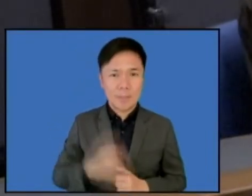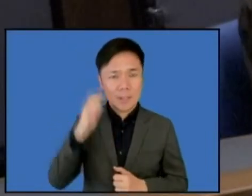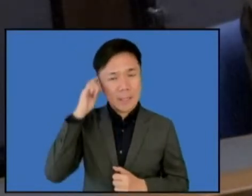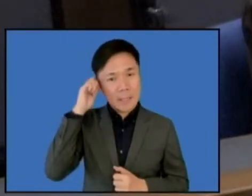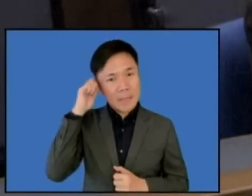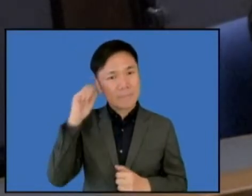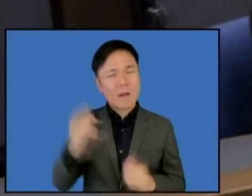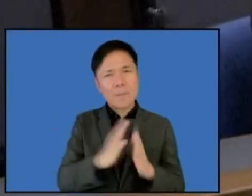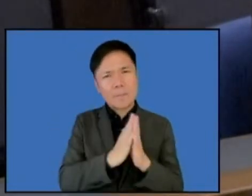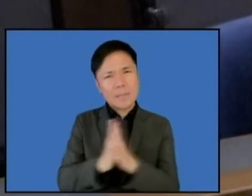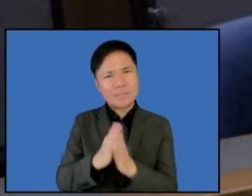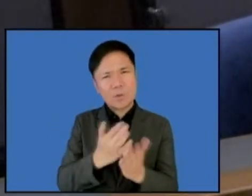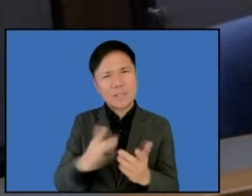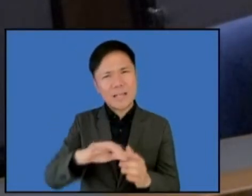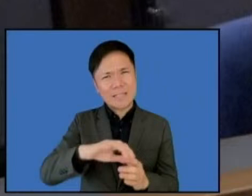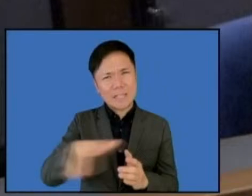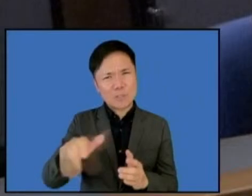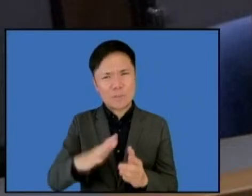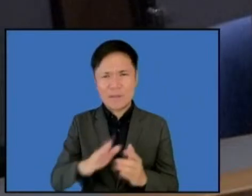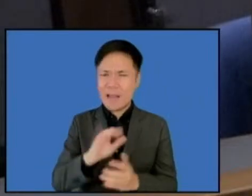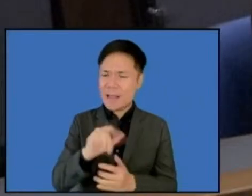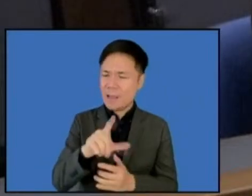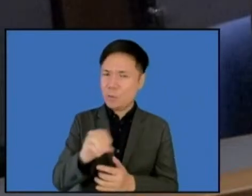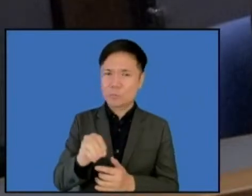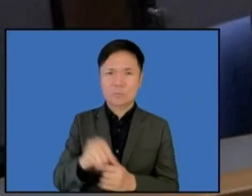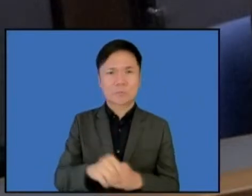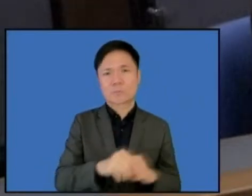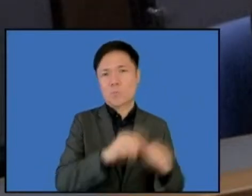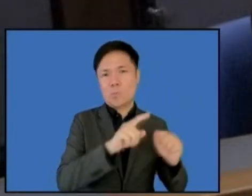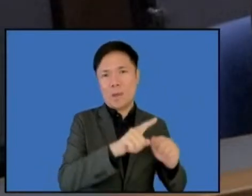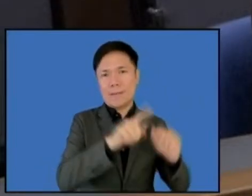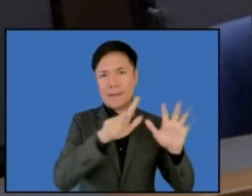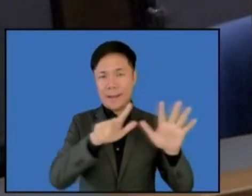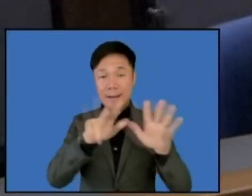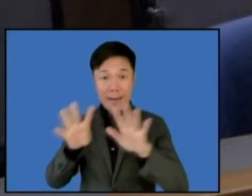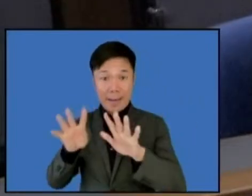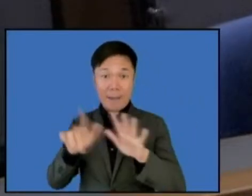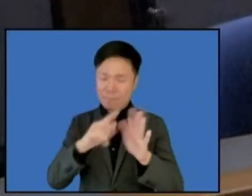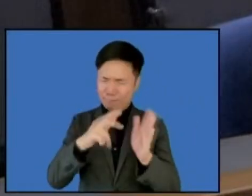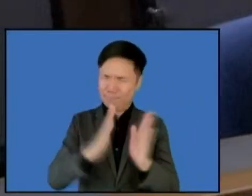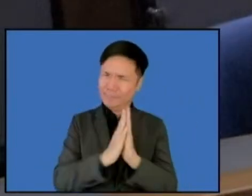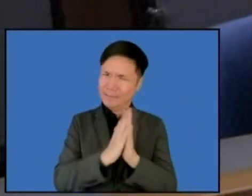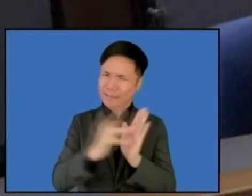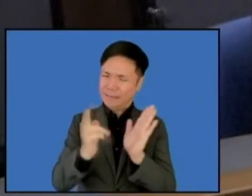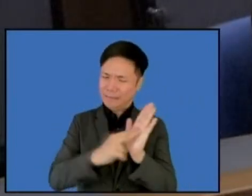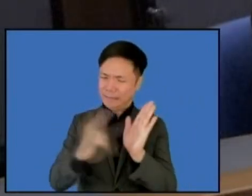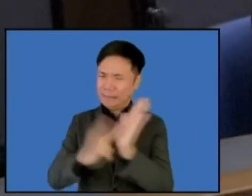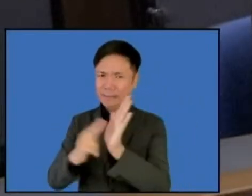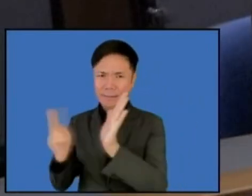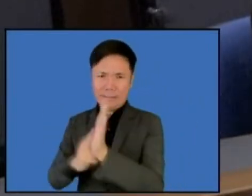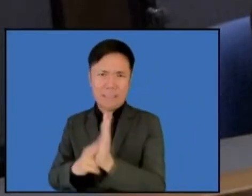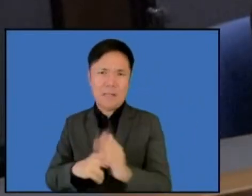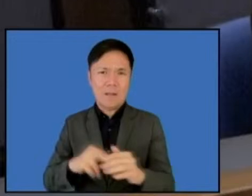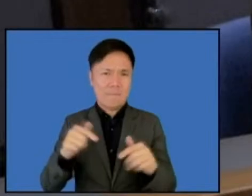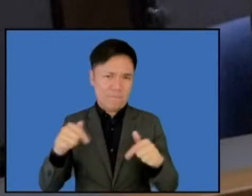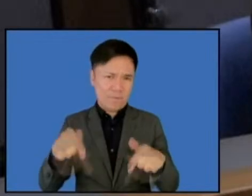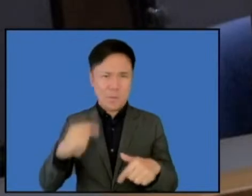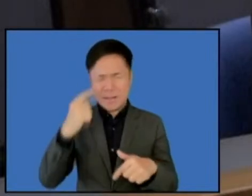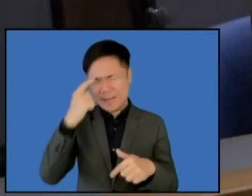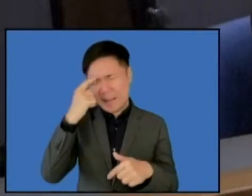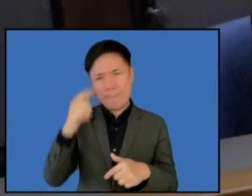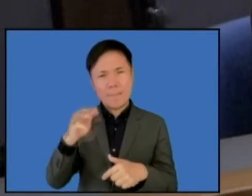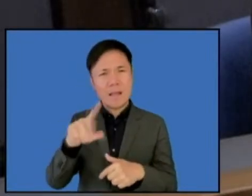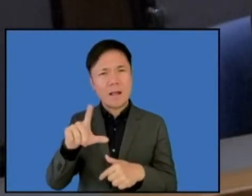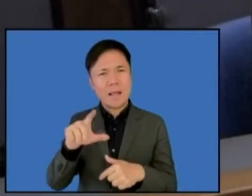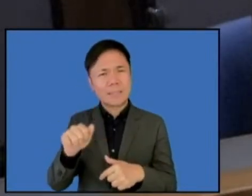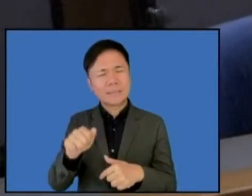to ratify ILOC 189, which helps us in the negotiation on BLAs for